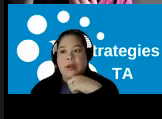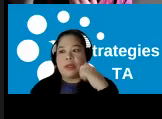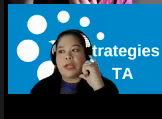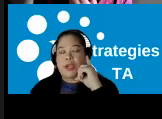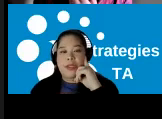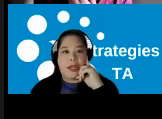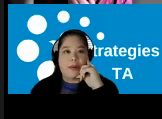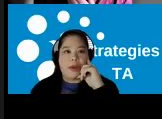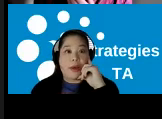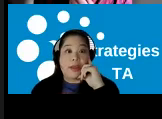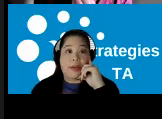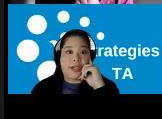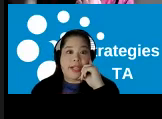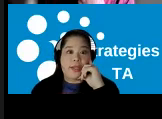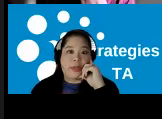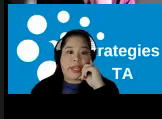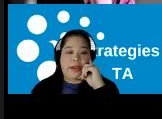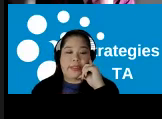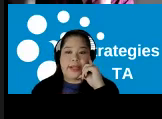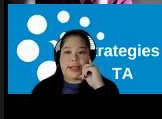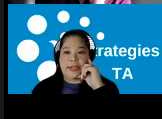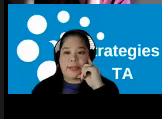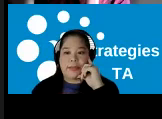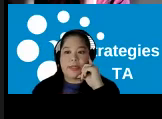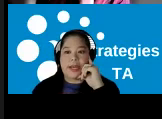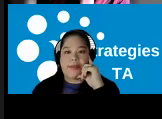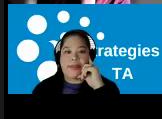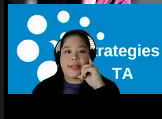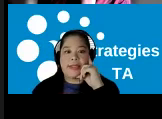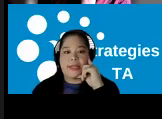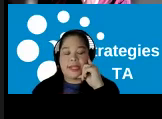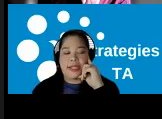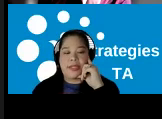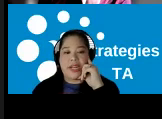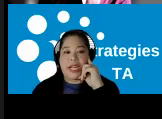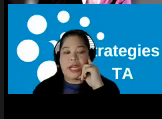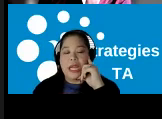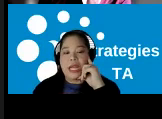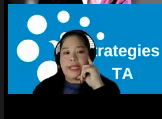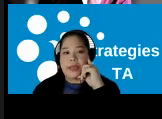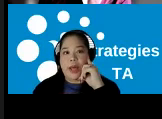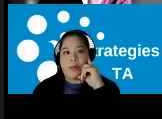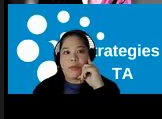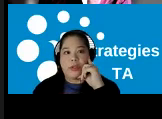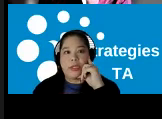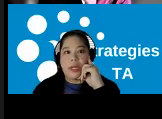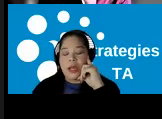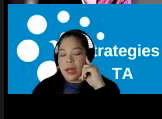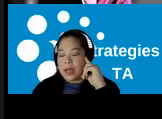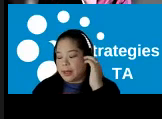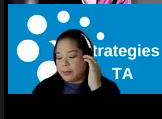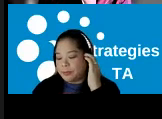for, all the communities really in our state to be able to have access to this funding is so